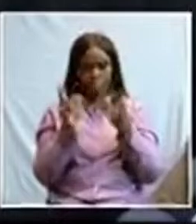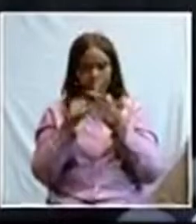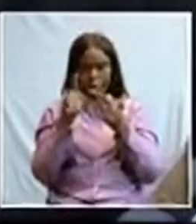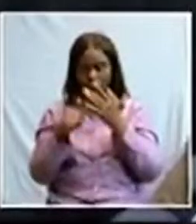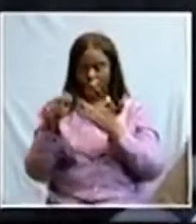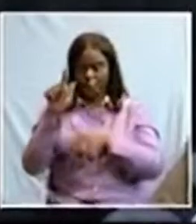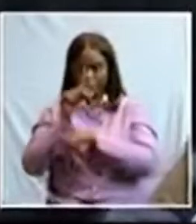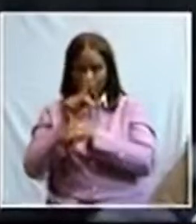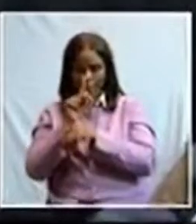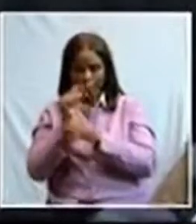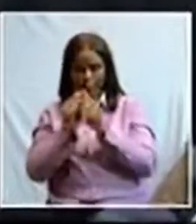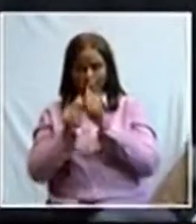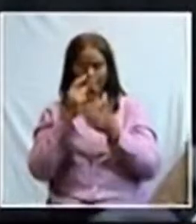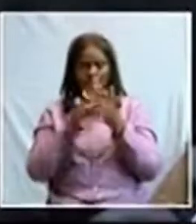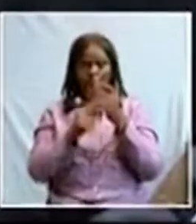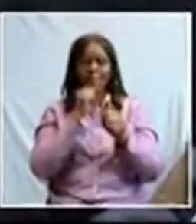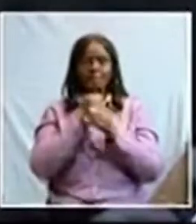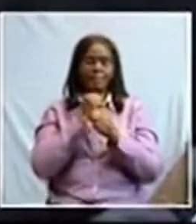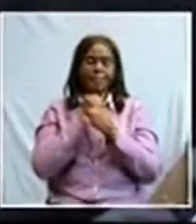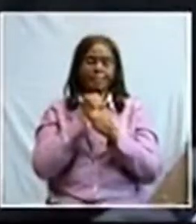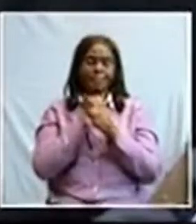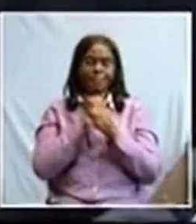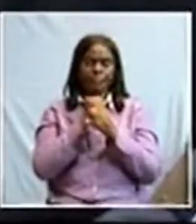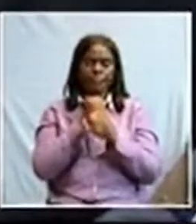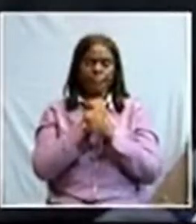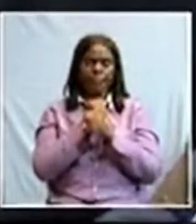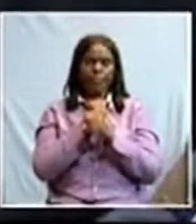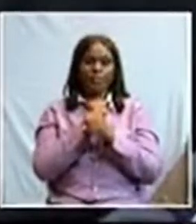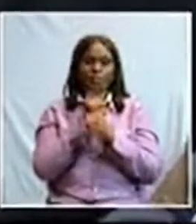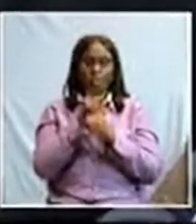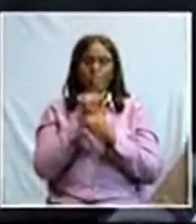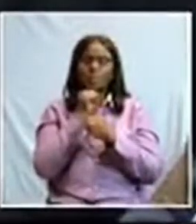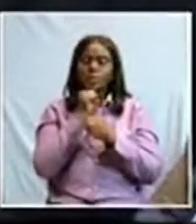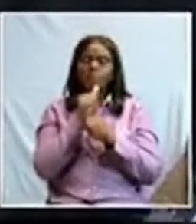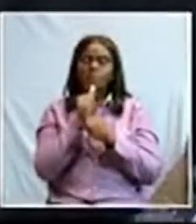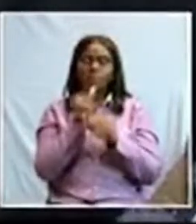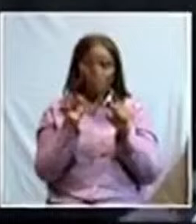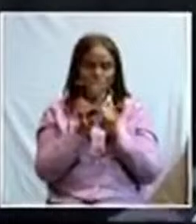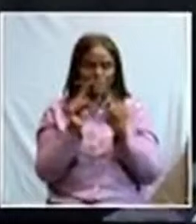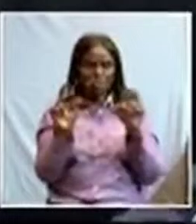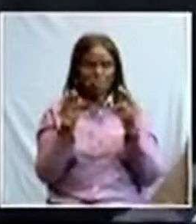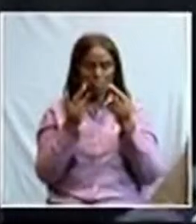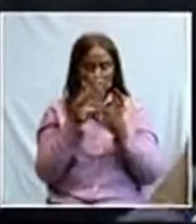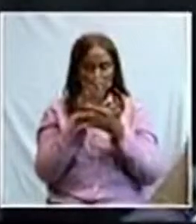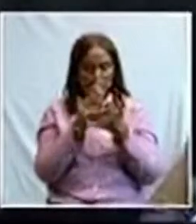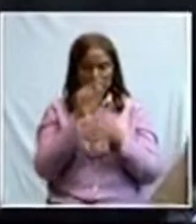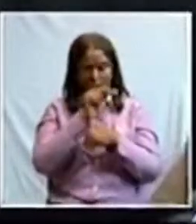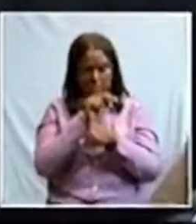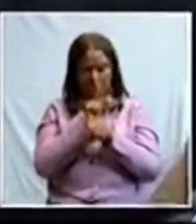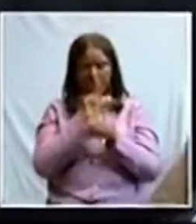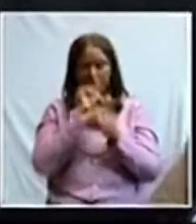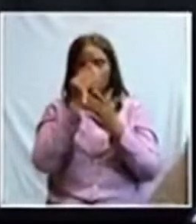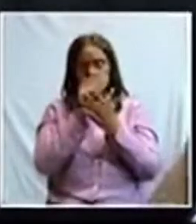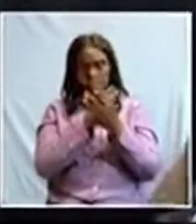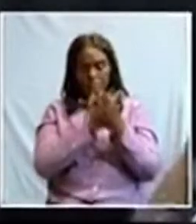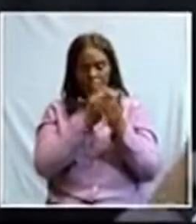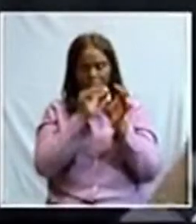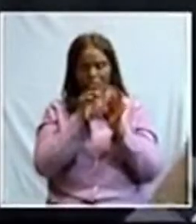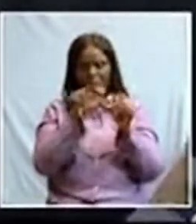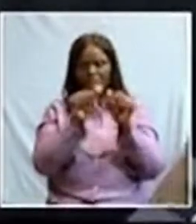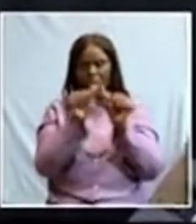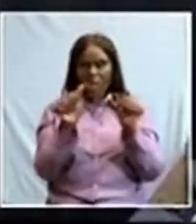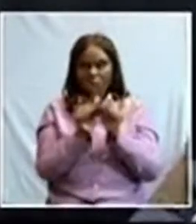projects that have been executed, they do not reconcile. Some projects are not listed on this general